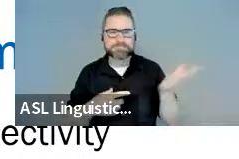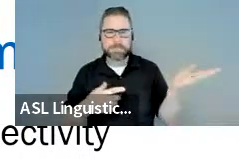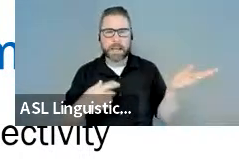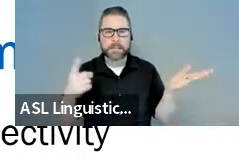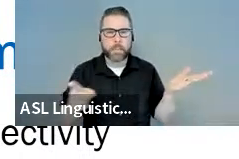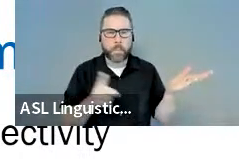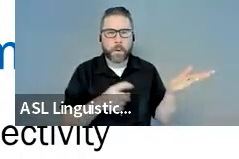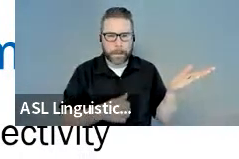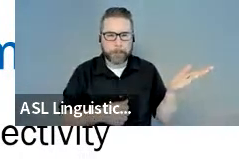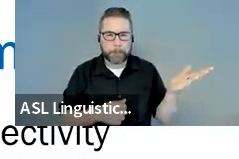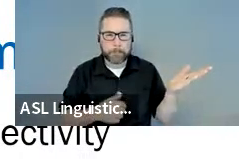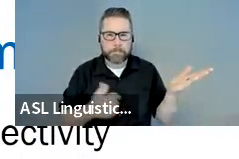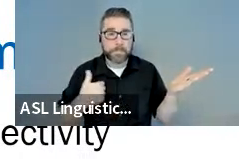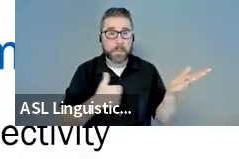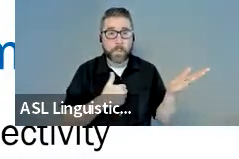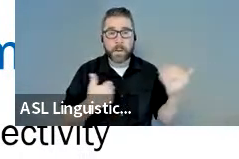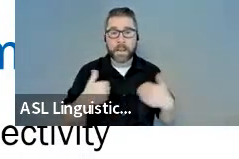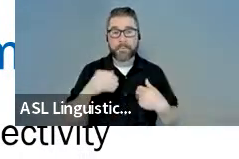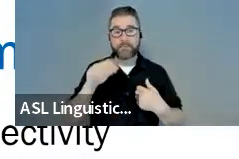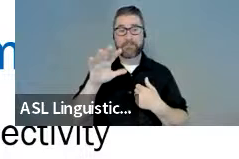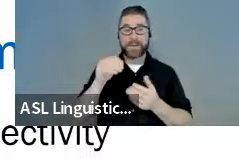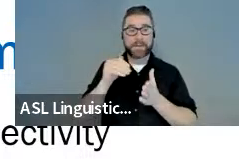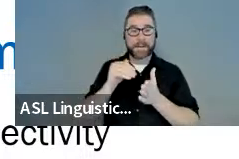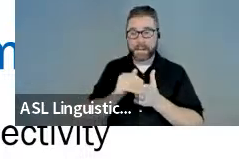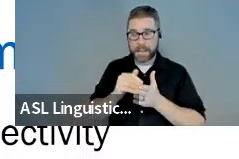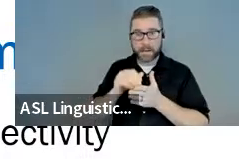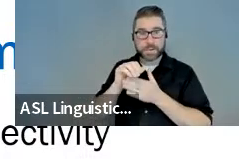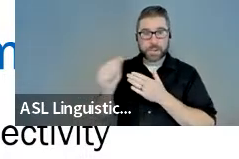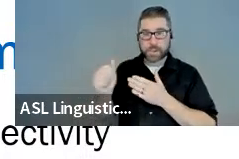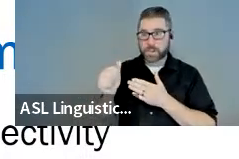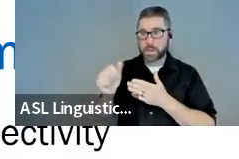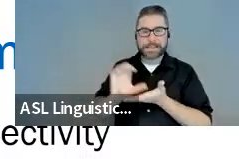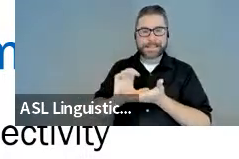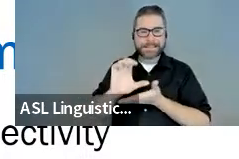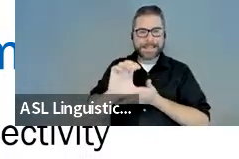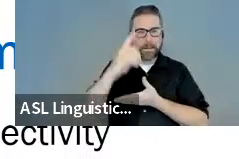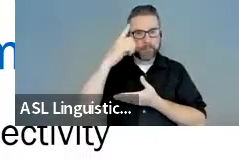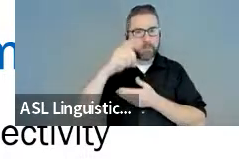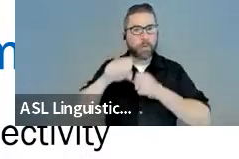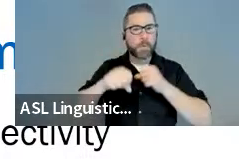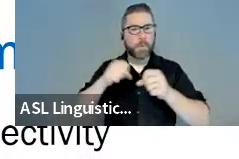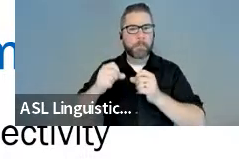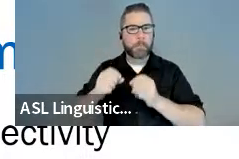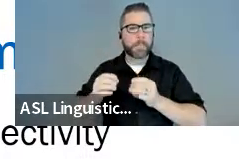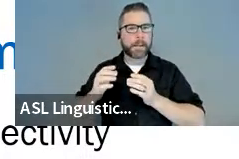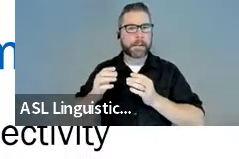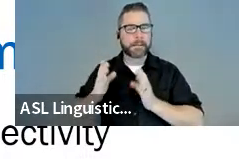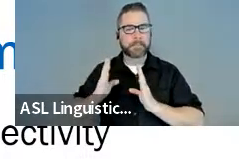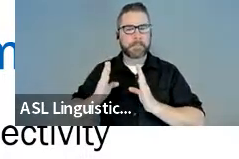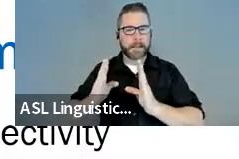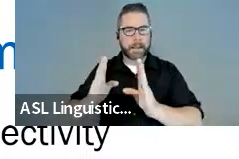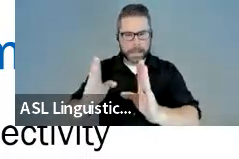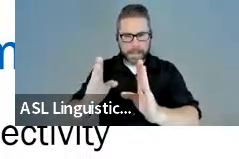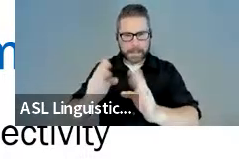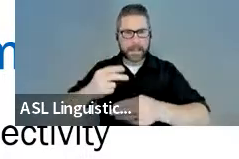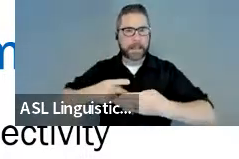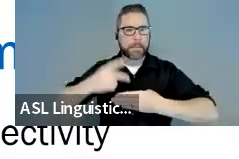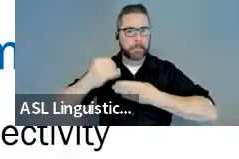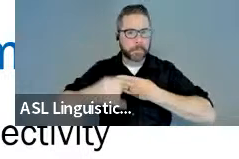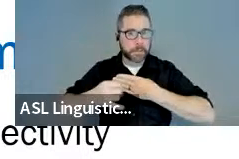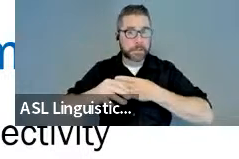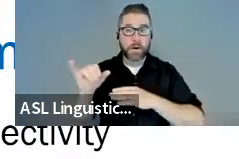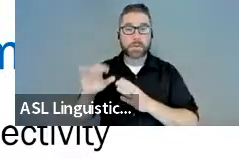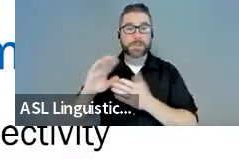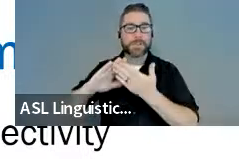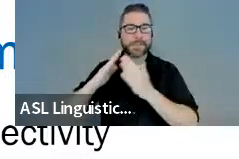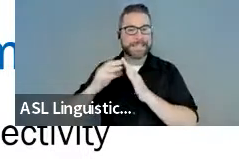500,000 allocated for bike lane projects, and we worked with the city of Stockton to work on a bigger project that